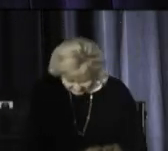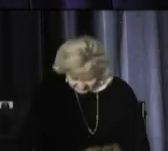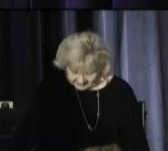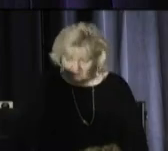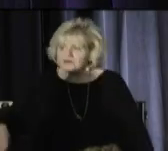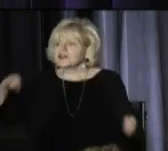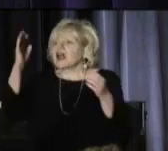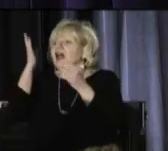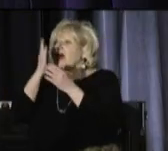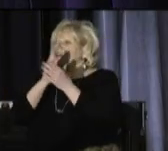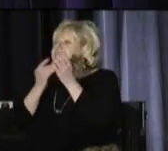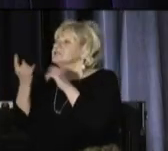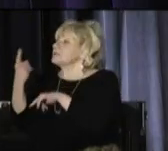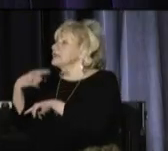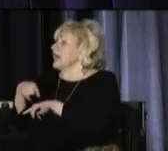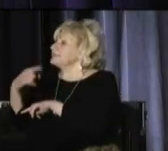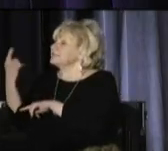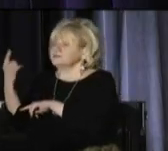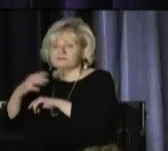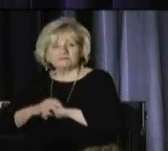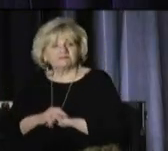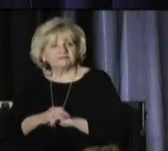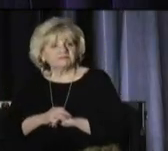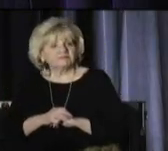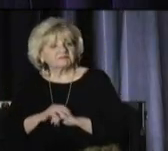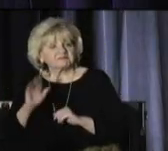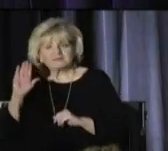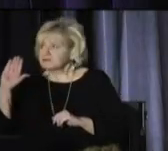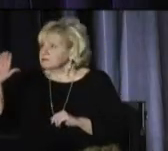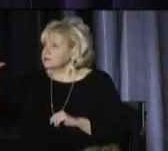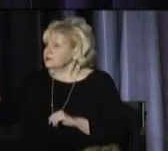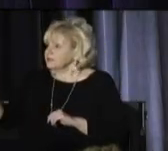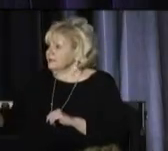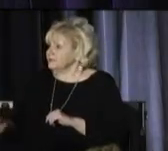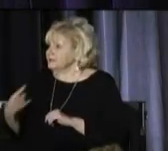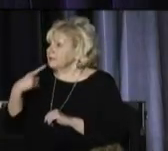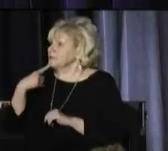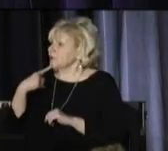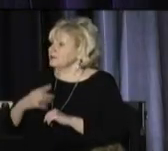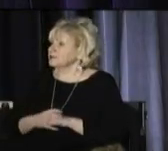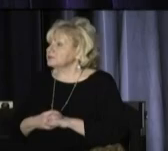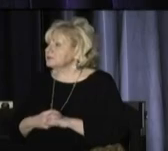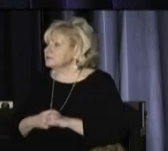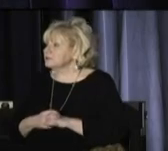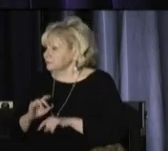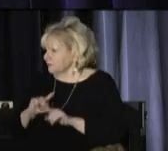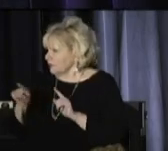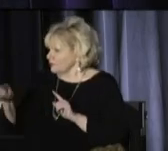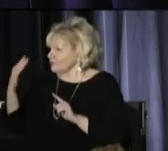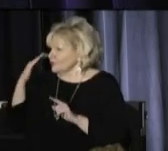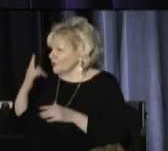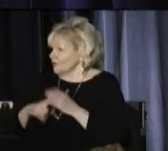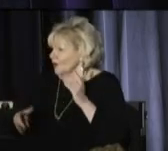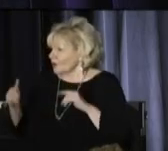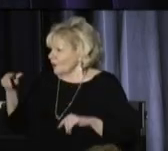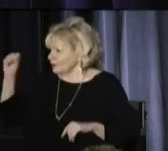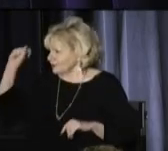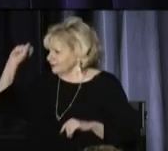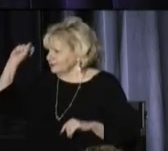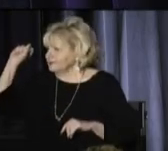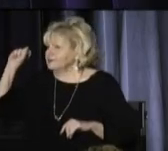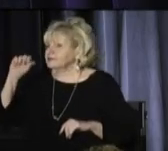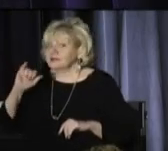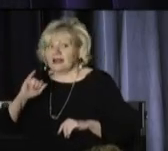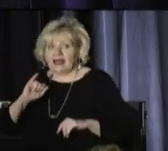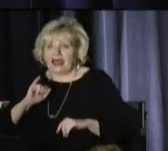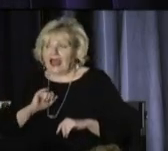Some days you seem so disappointed, love, but you knew what it was. I am your